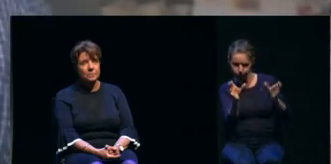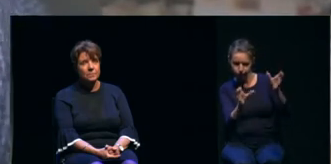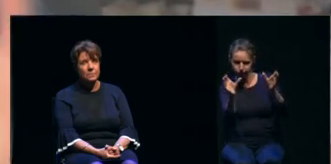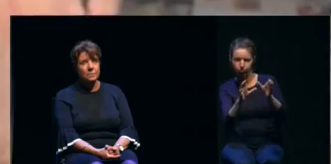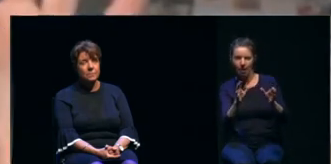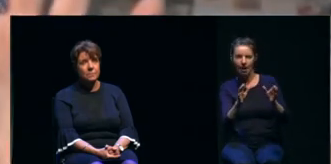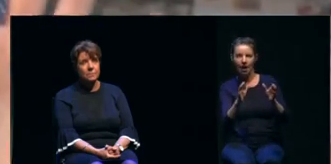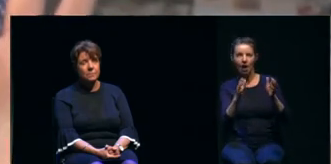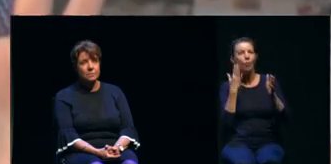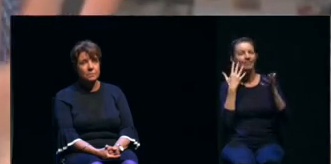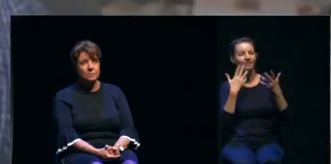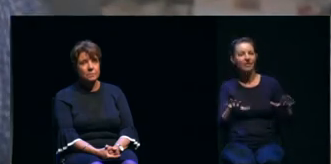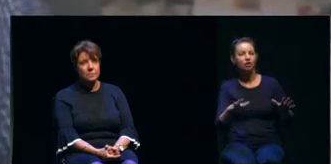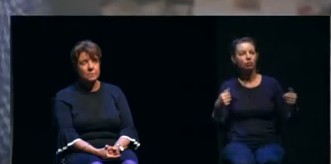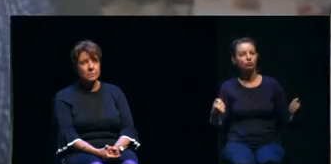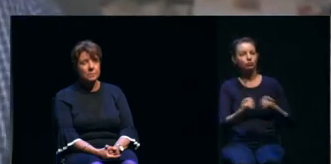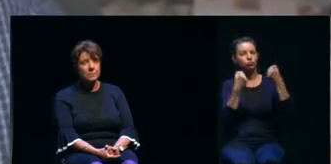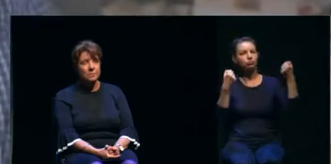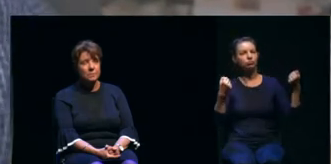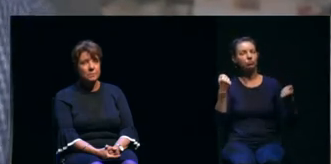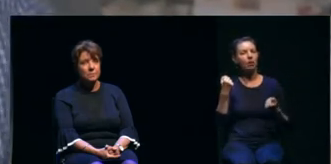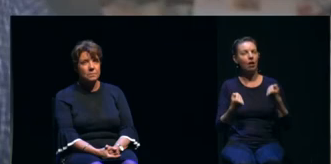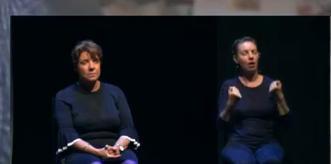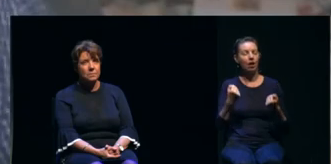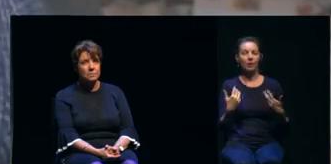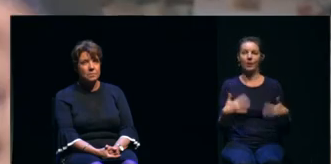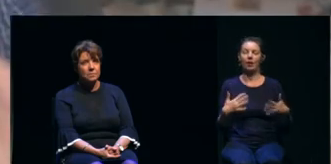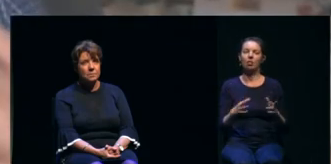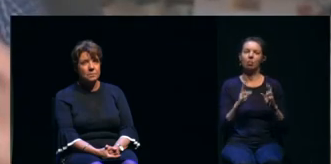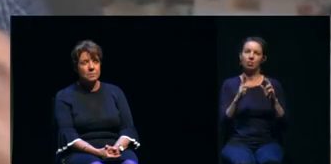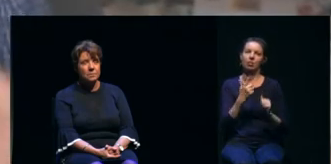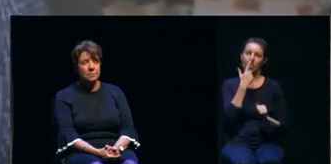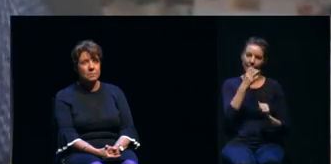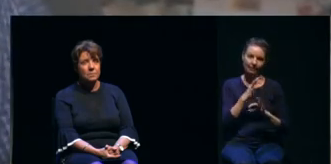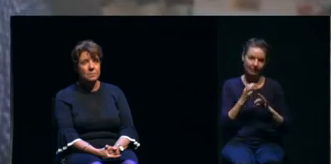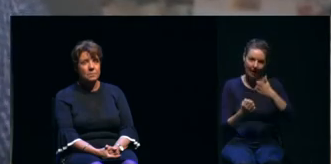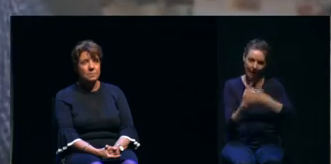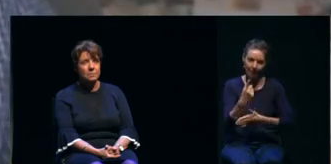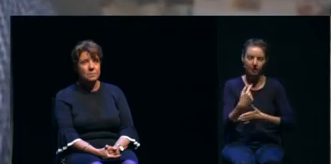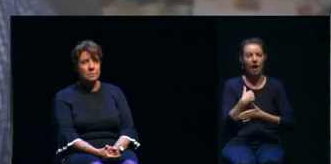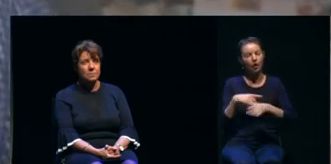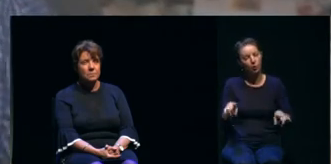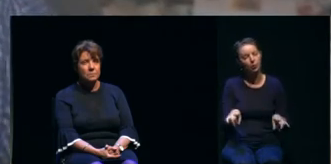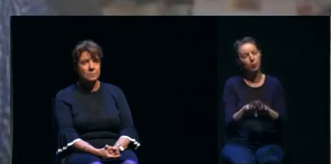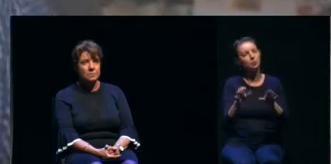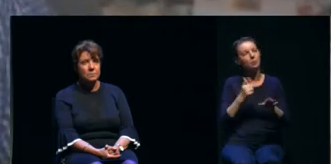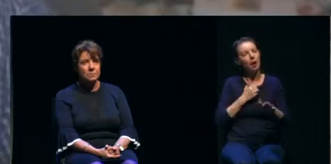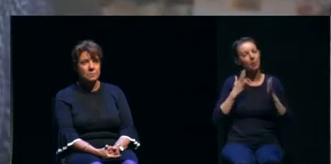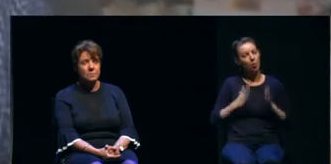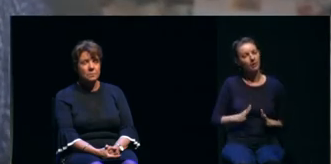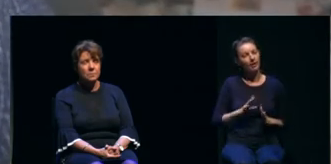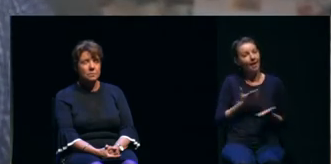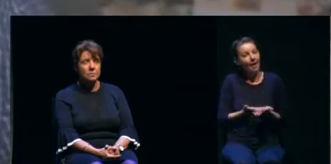crash. Thankfully, that didn't happen, and I had to learn another way to get used to my body and then like it, which was to learn to control the voice in my